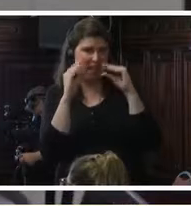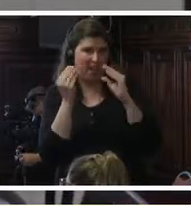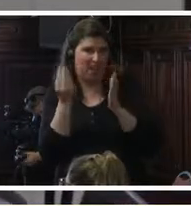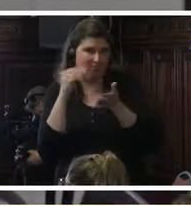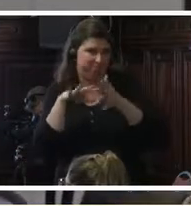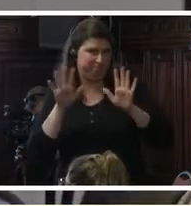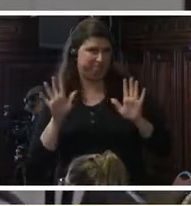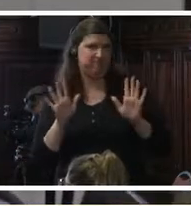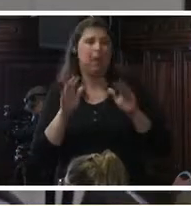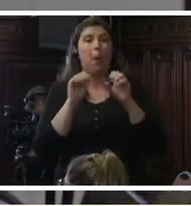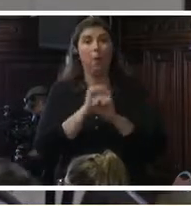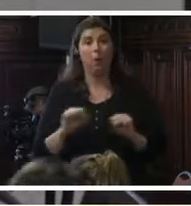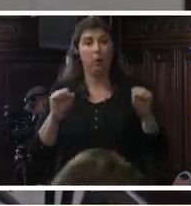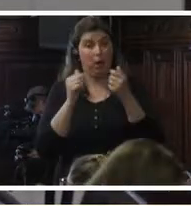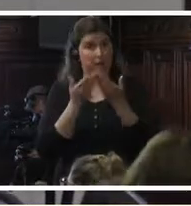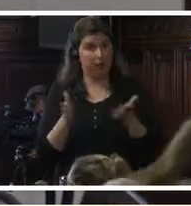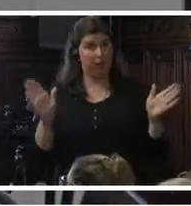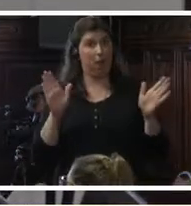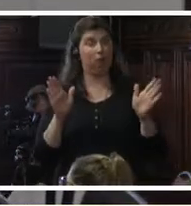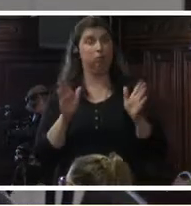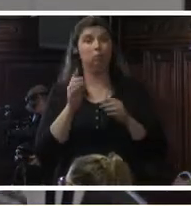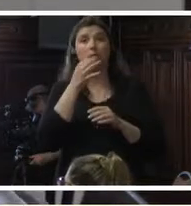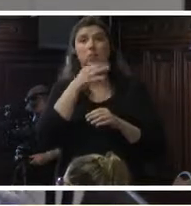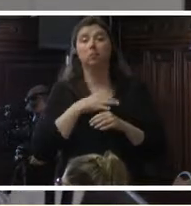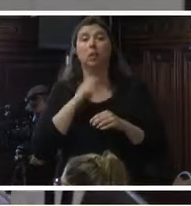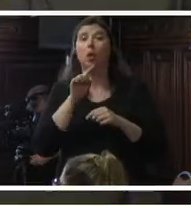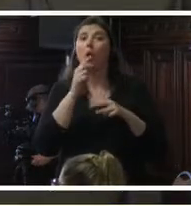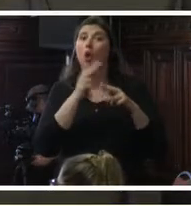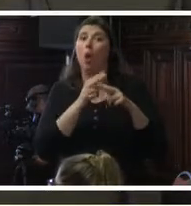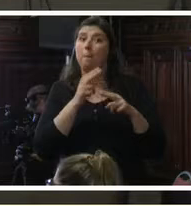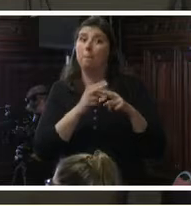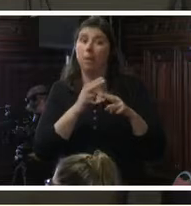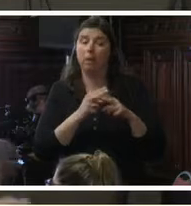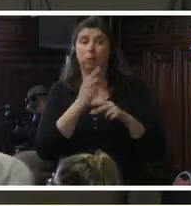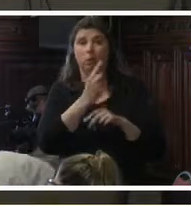please mention your names for the record as you speak? Thank you.